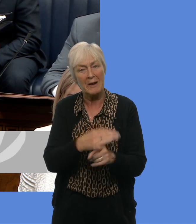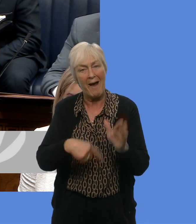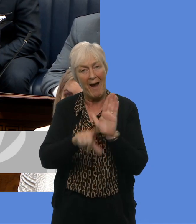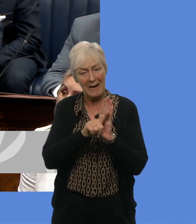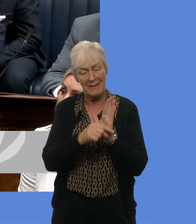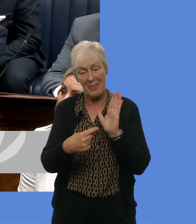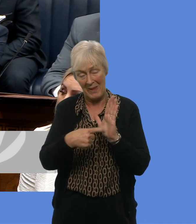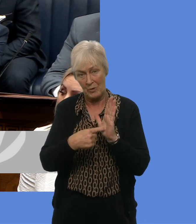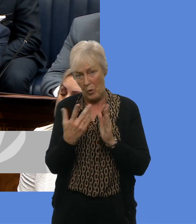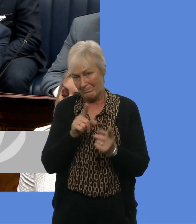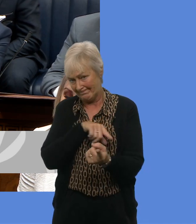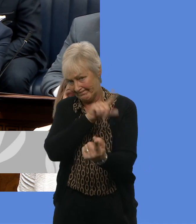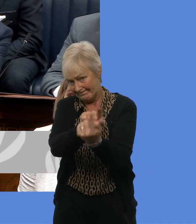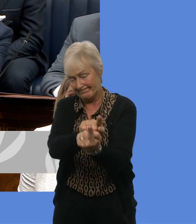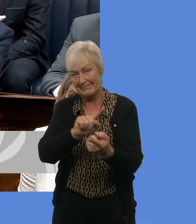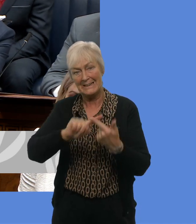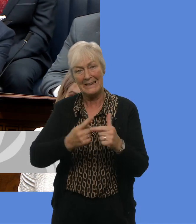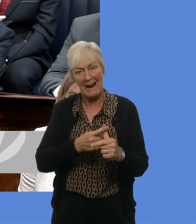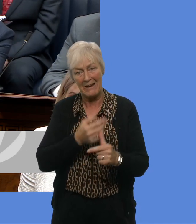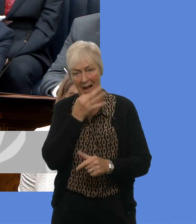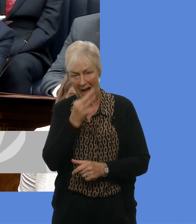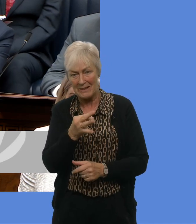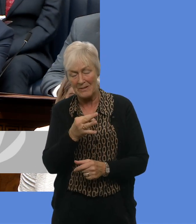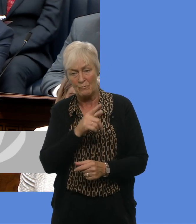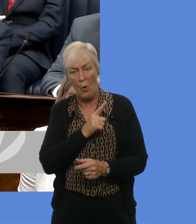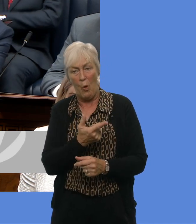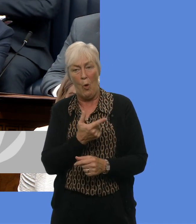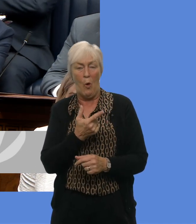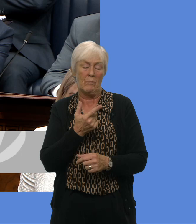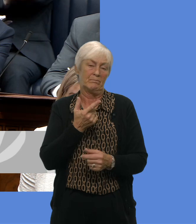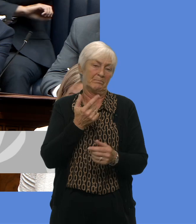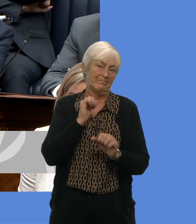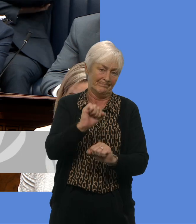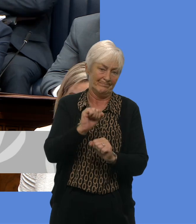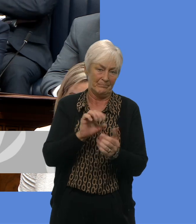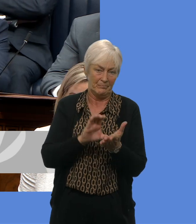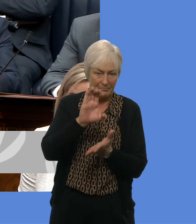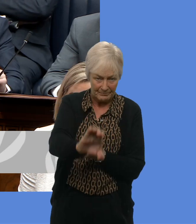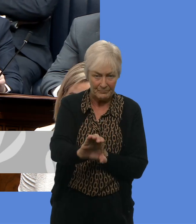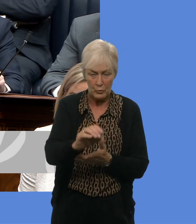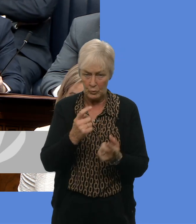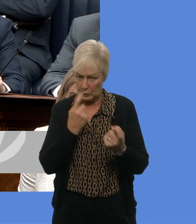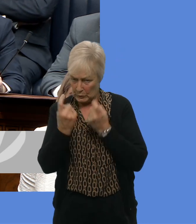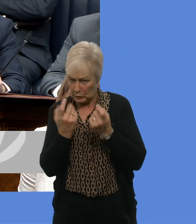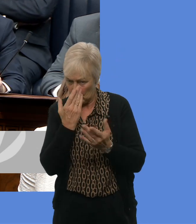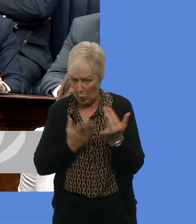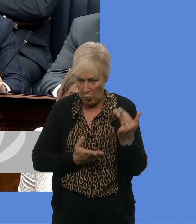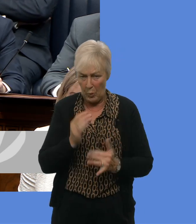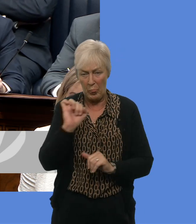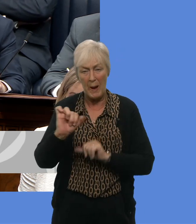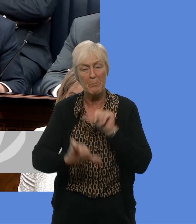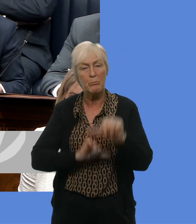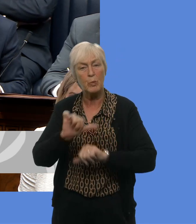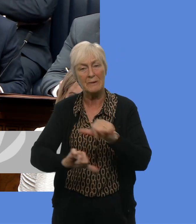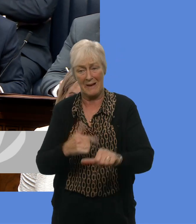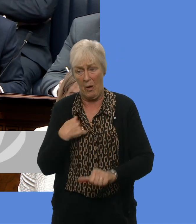you would approach the EA for an unavoidable minor works application, and they would then take the school through that process. I very